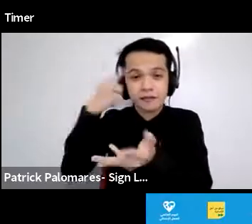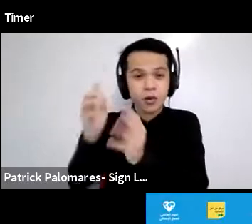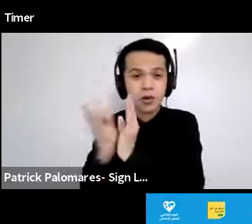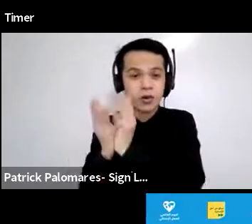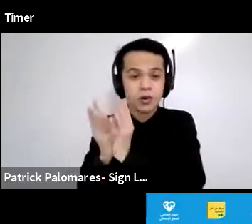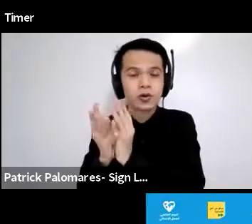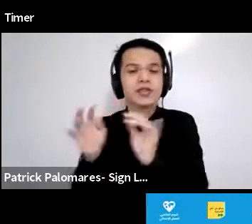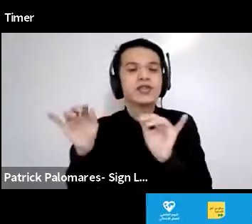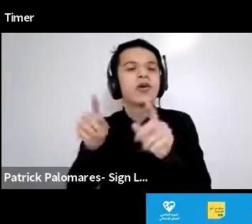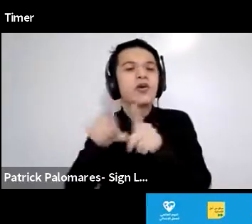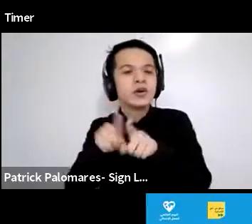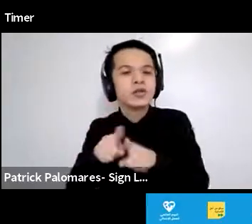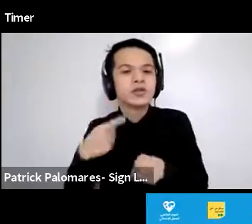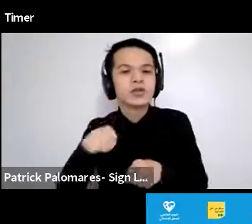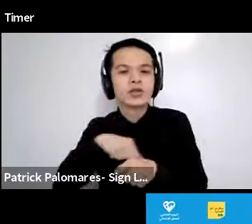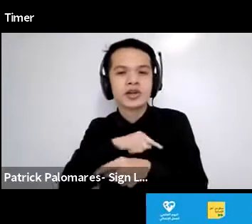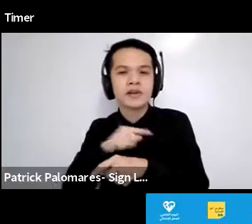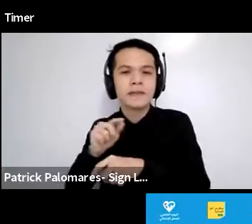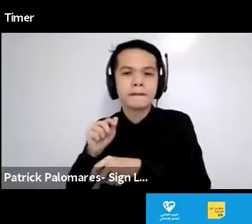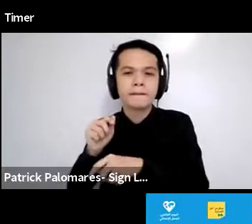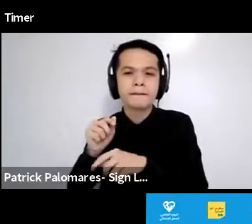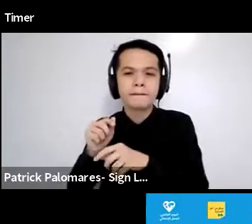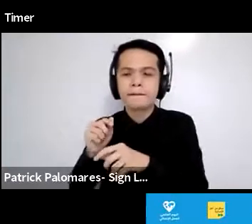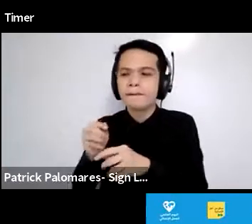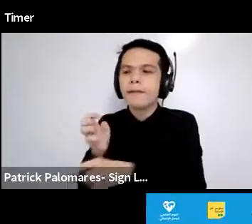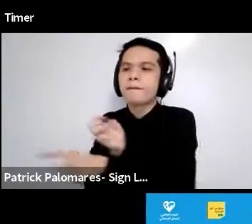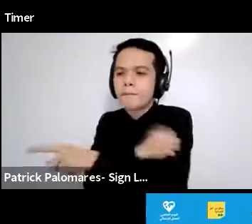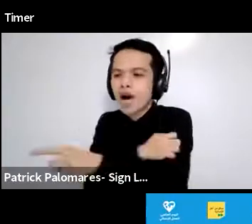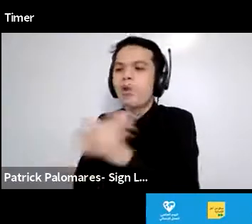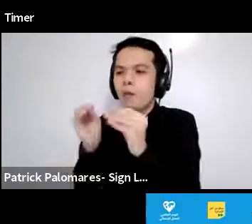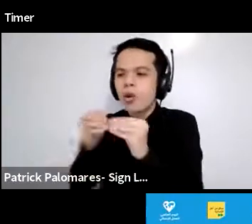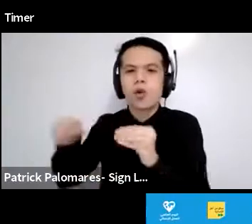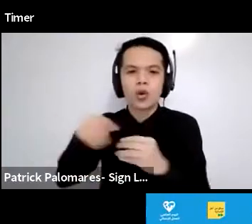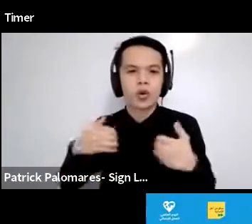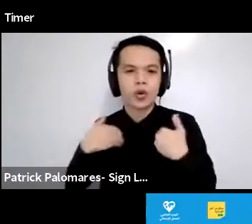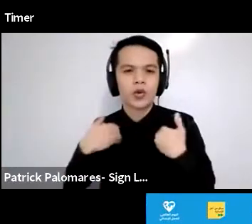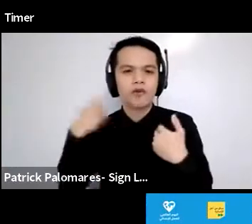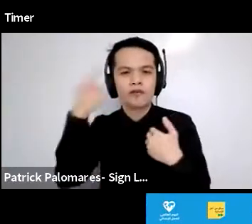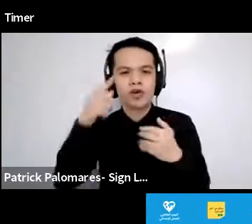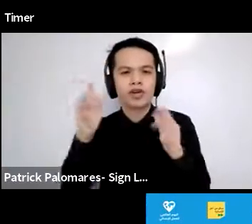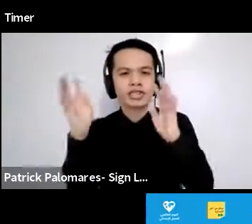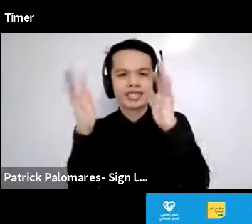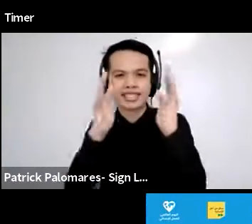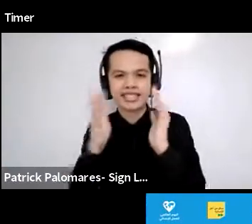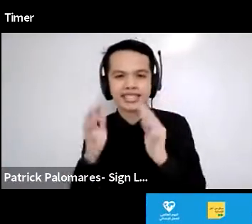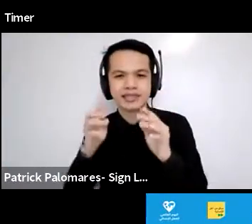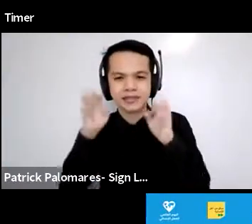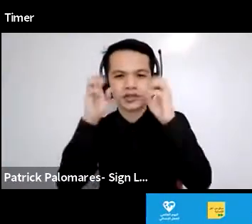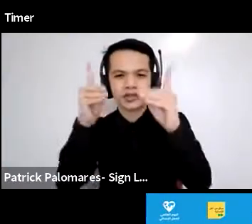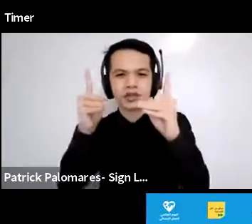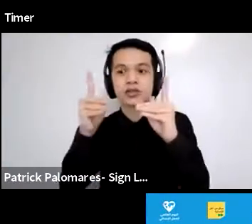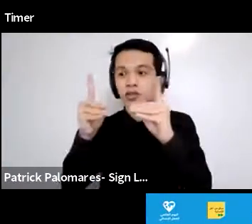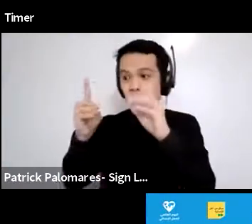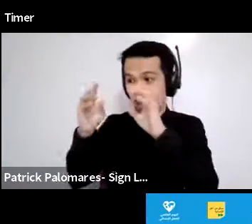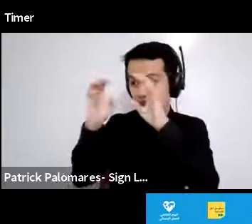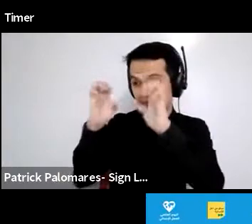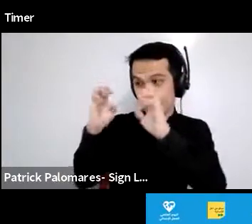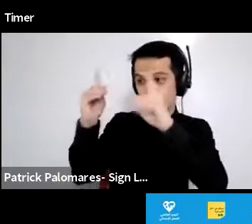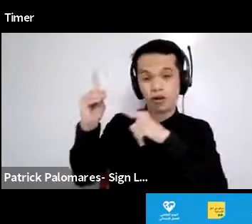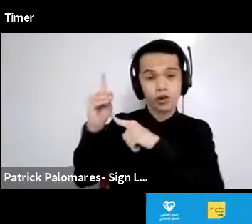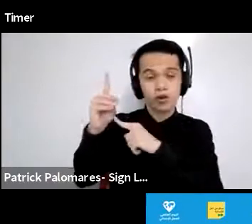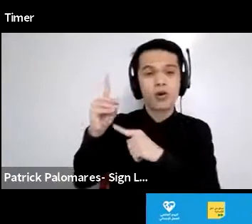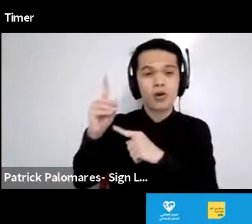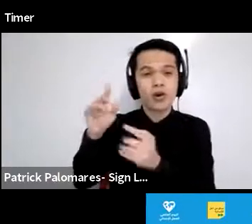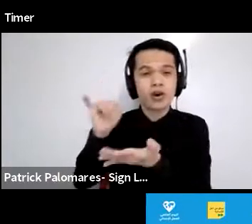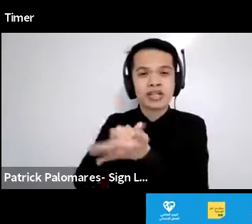also institutionalizing it and empowering more youth with climate education. And the goal of this climate education should always be to